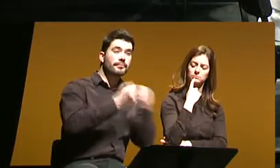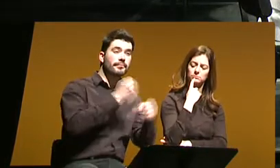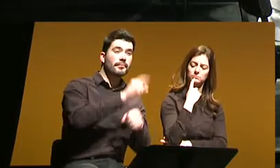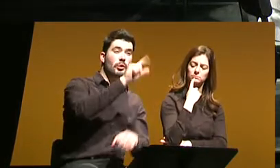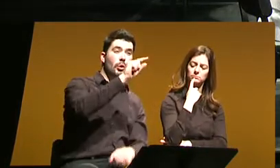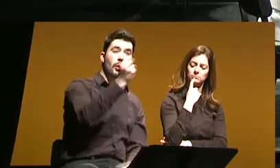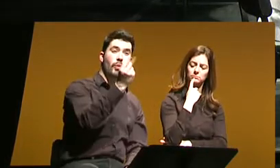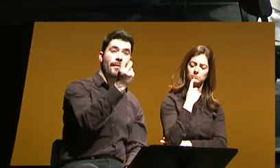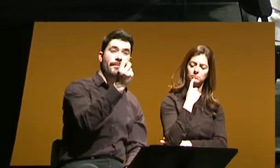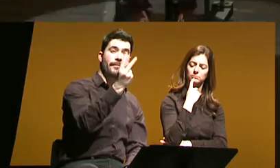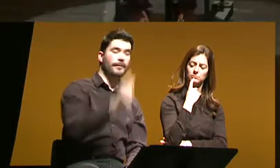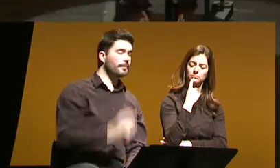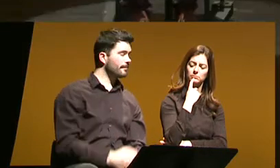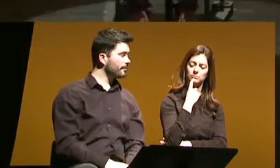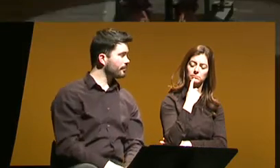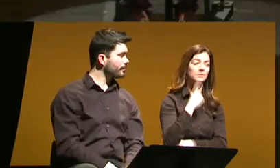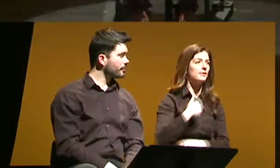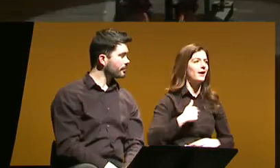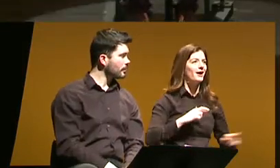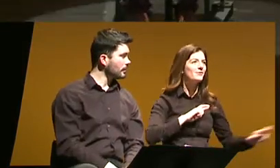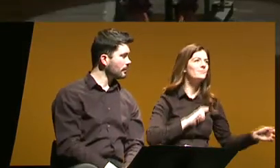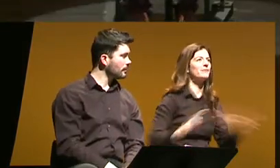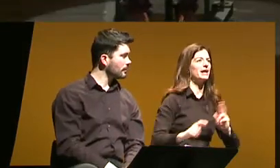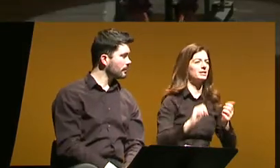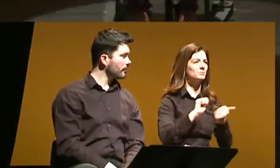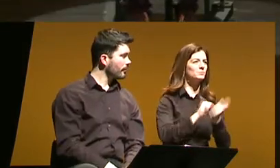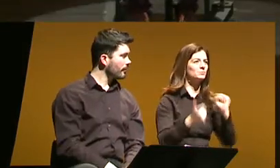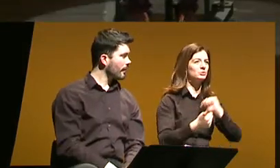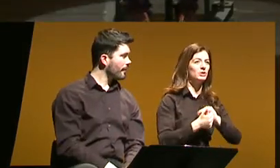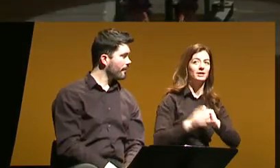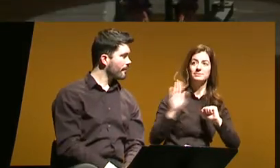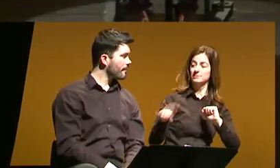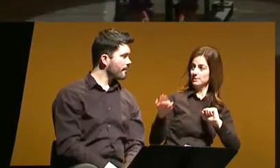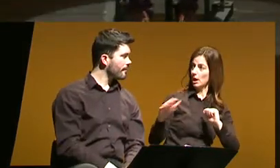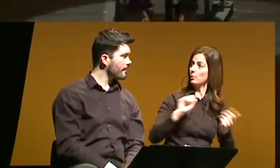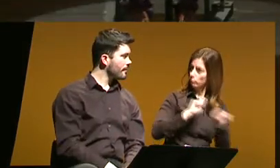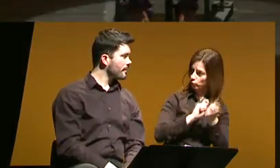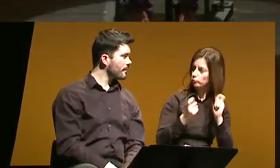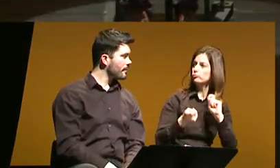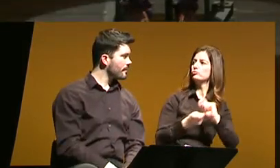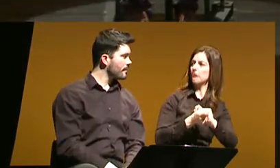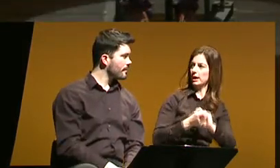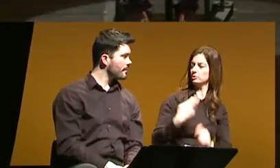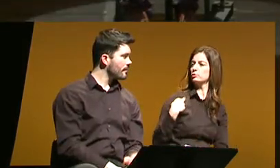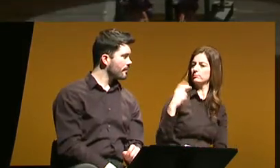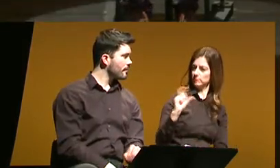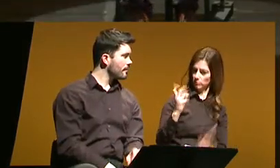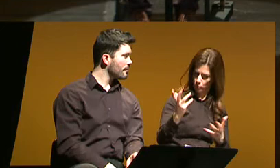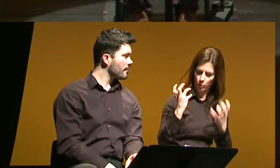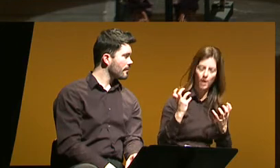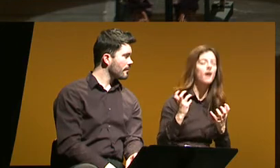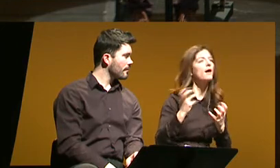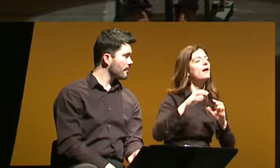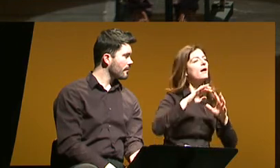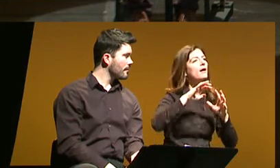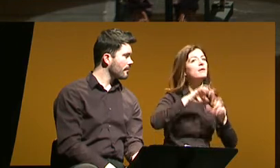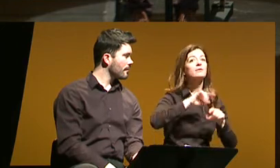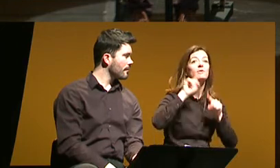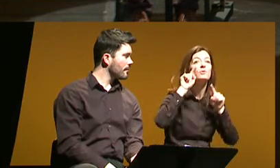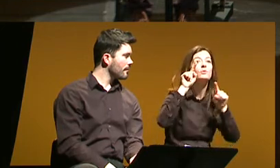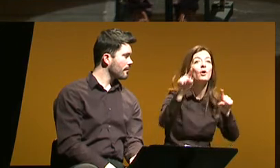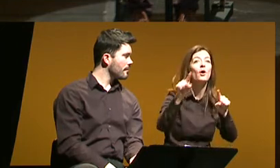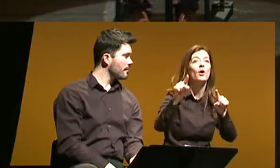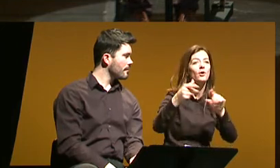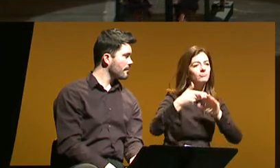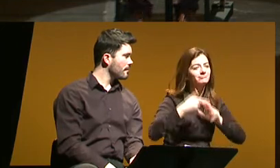2012. I'm ready to make a change in my life. I tell Aruna that I'm ready to convert to Islam. She takes me to meet her friends at Queens